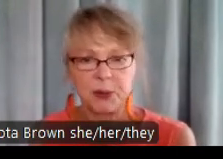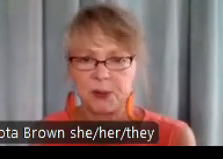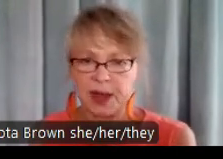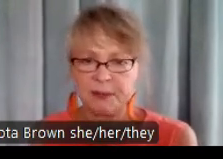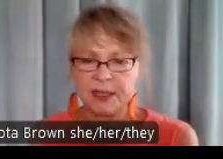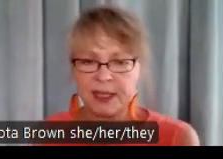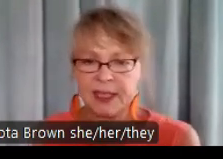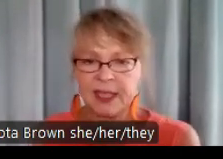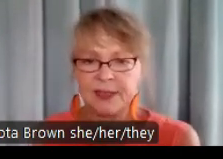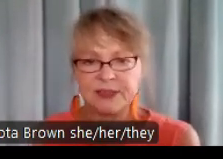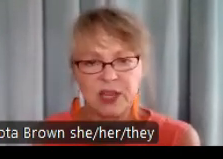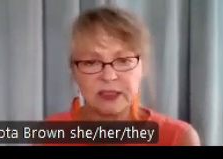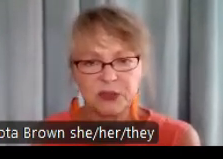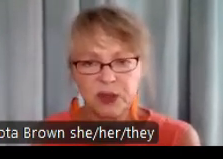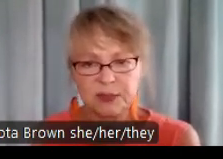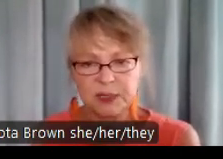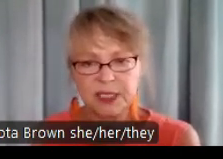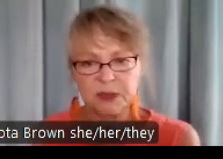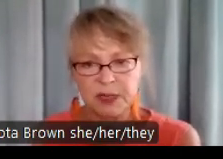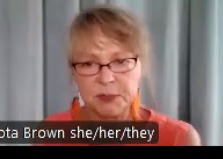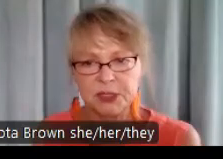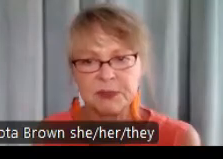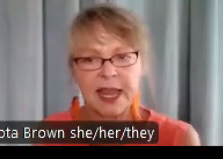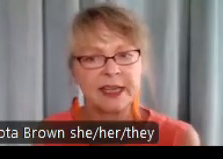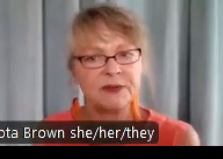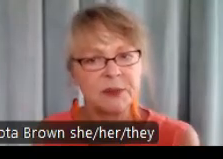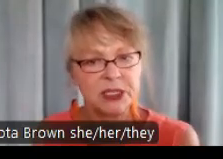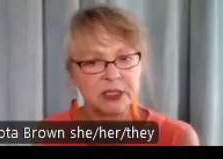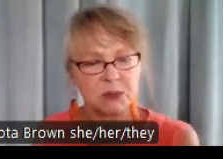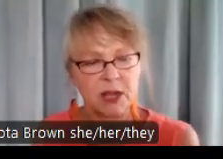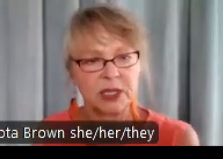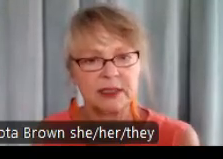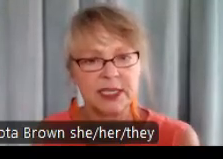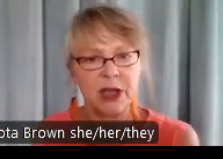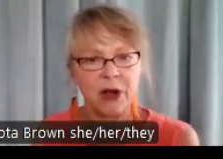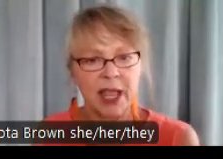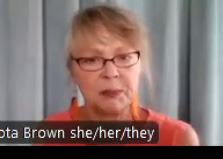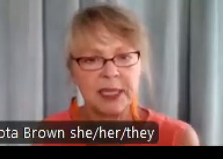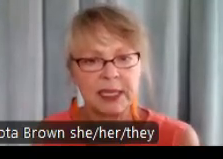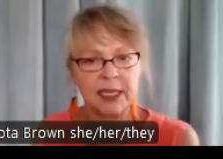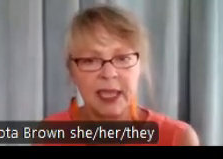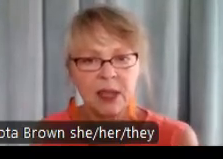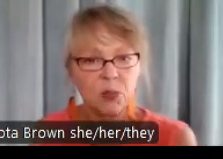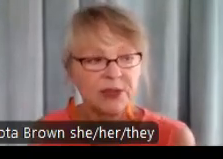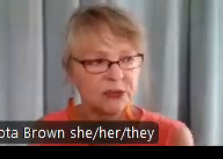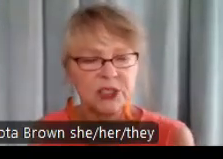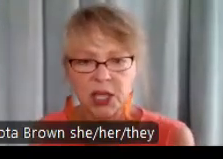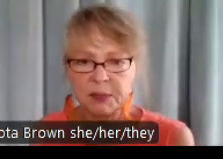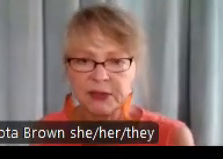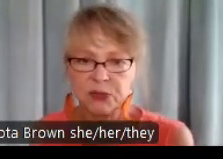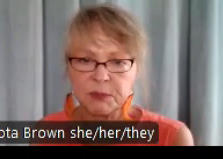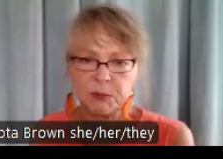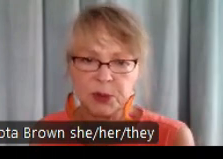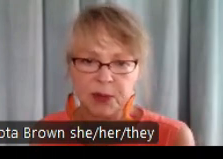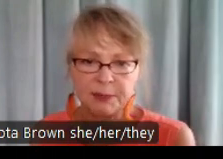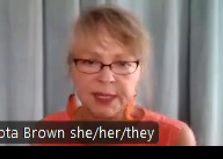TRIP program. That stands for Transportation Reimbursement and Information Project, TRIP. With us to talk